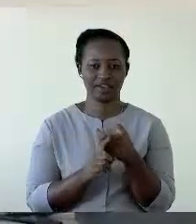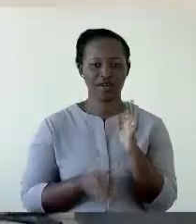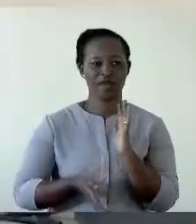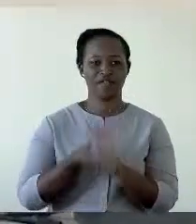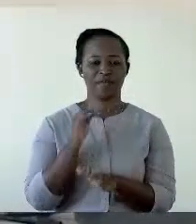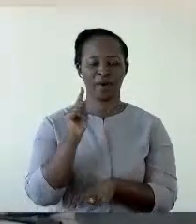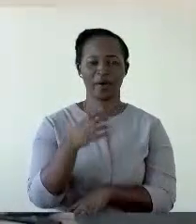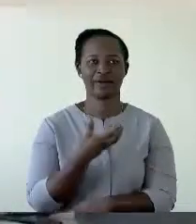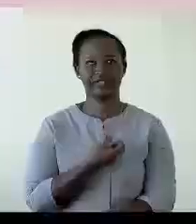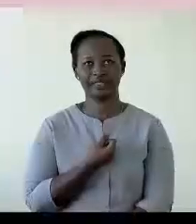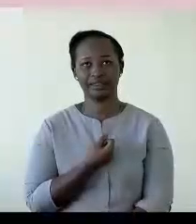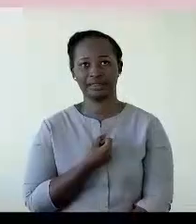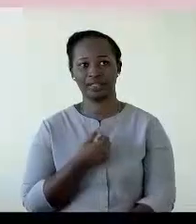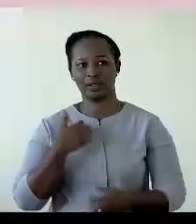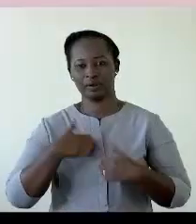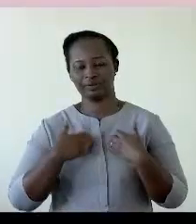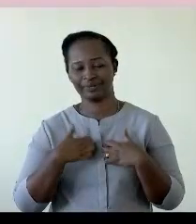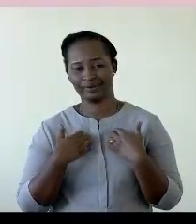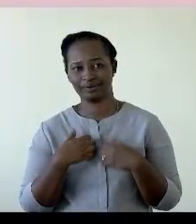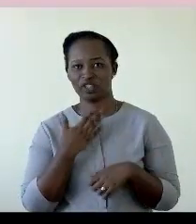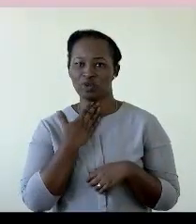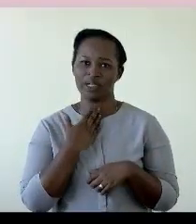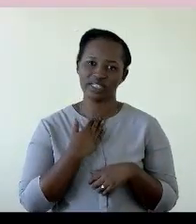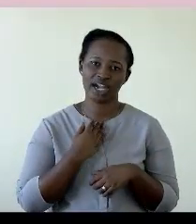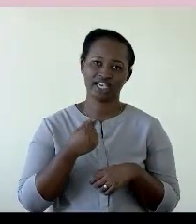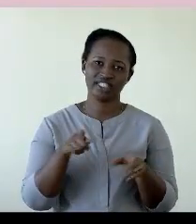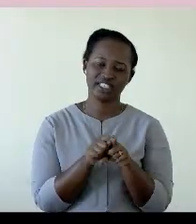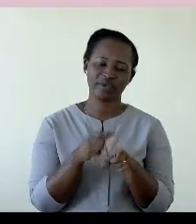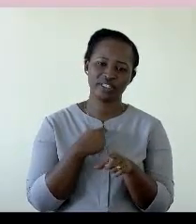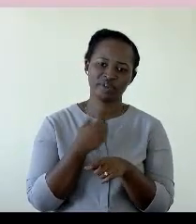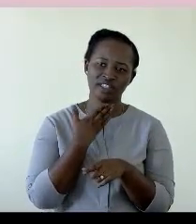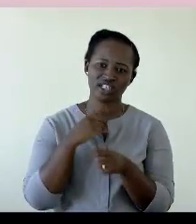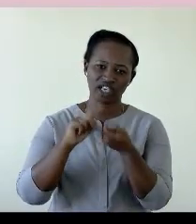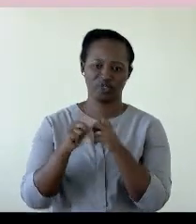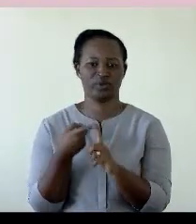Immediately you had a wish of having a friend,